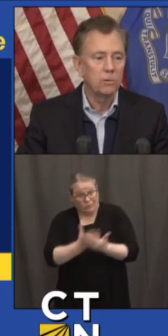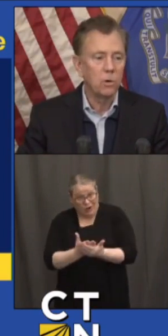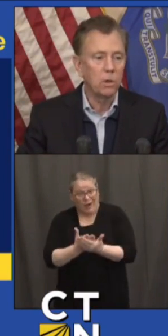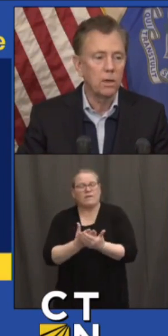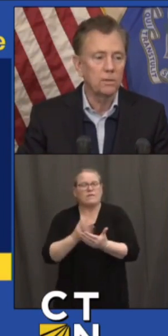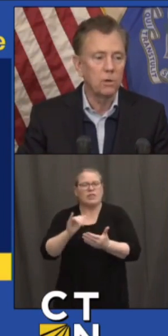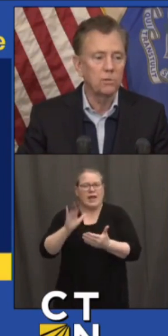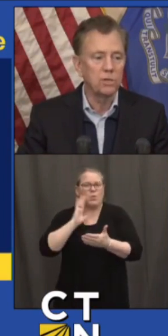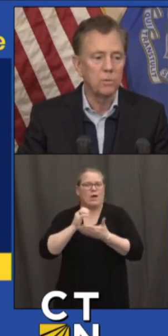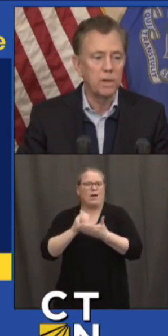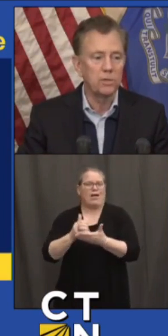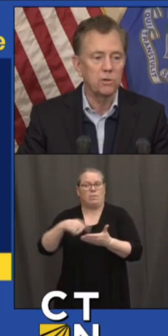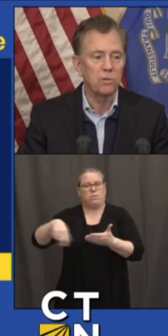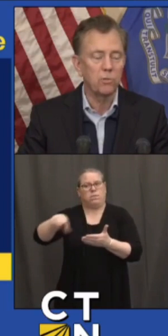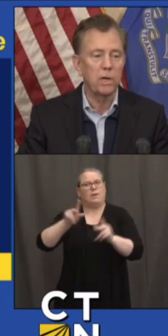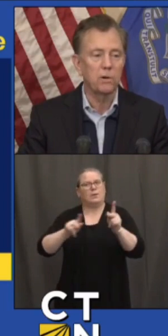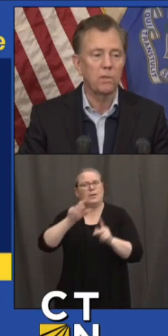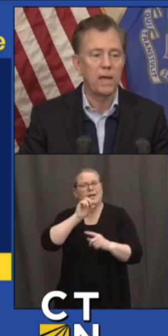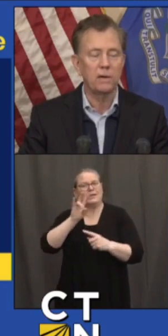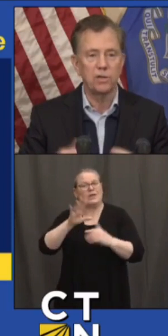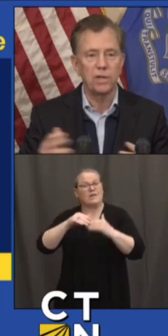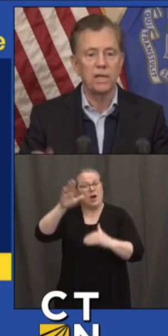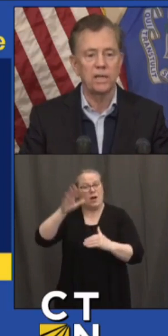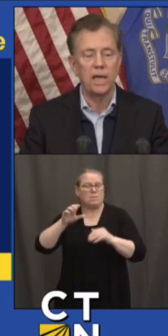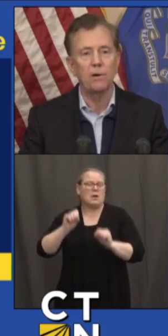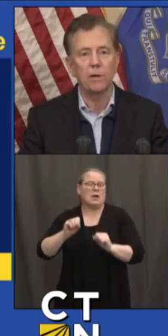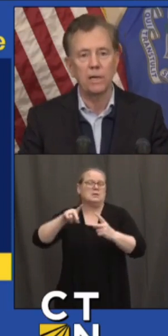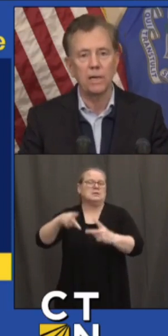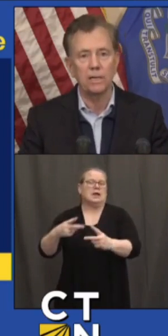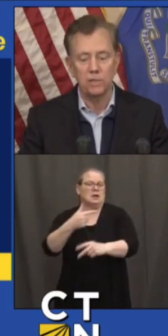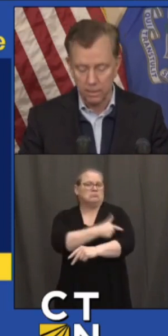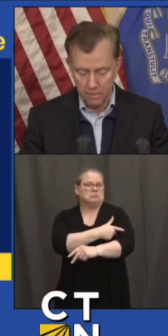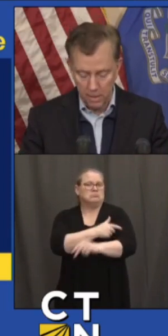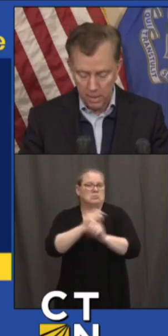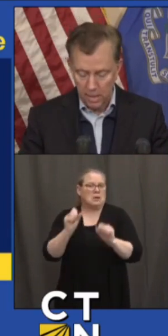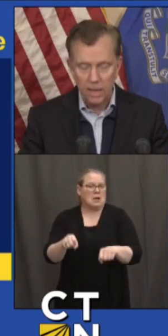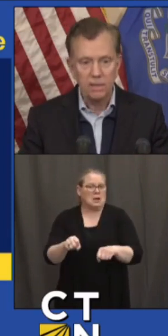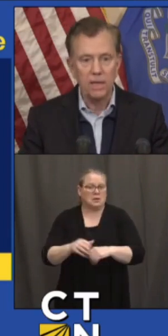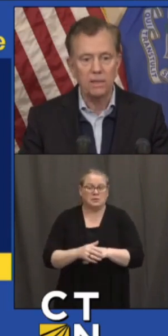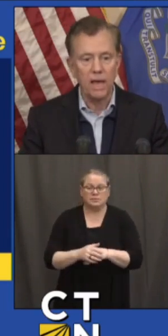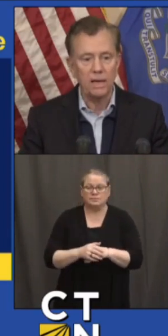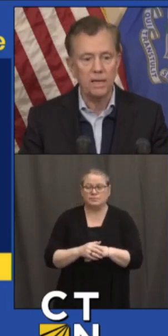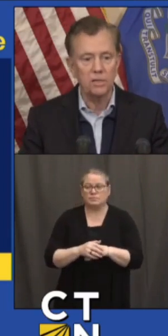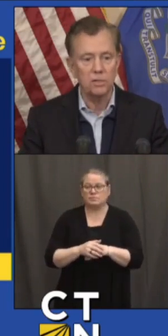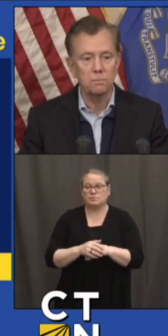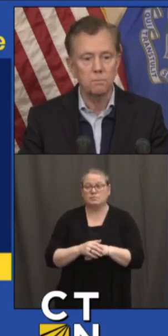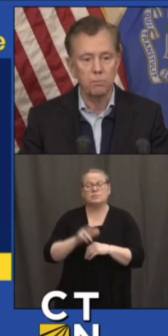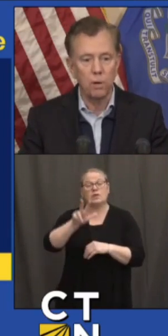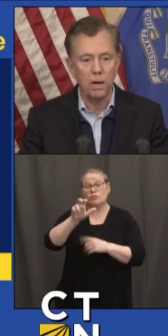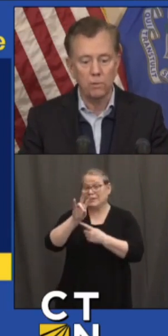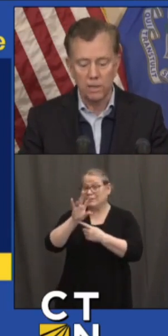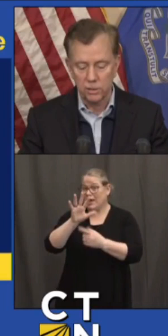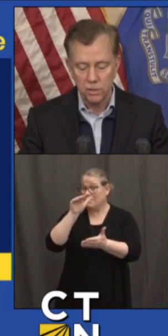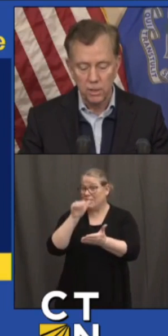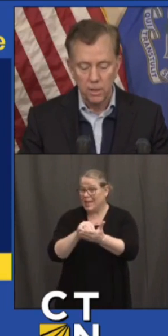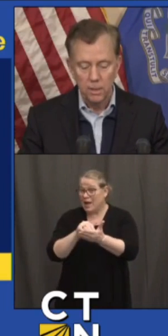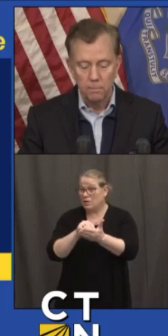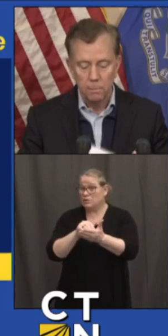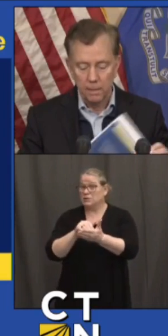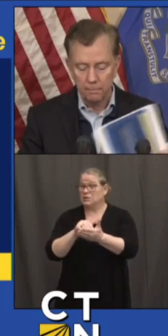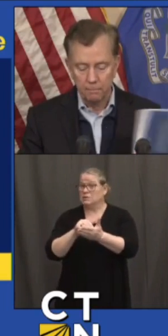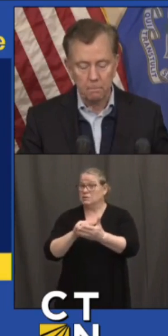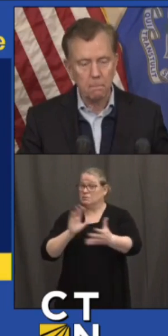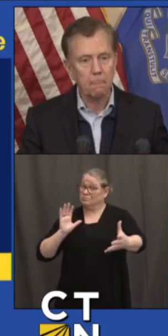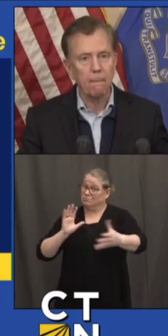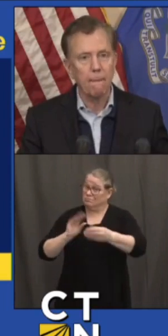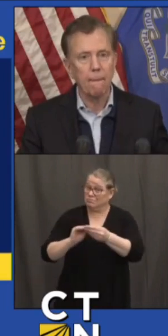You know, total doses administered, 300,000 and counting. And I think that is progress.